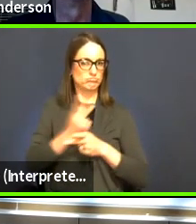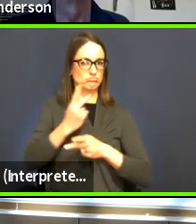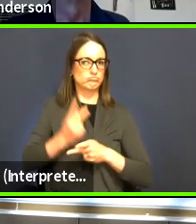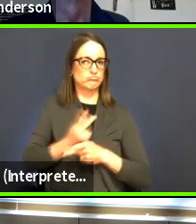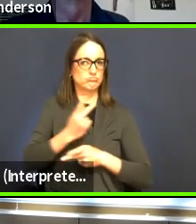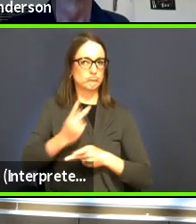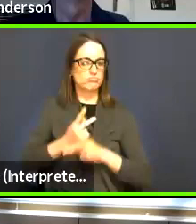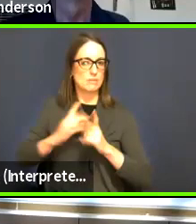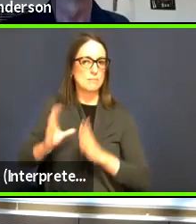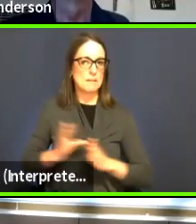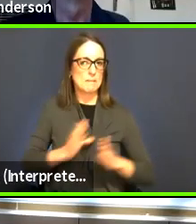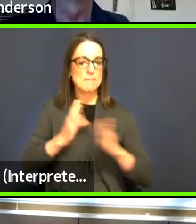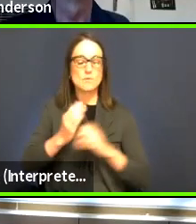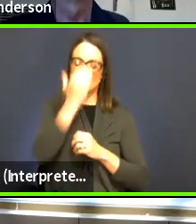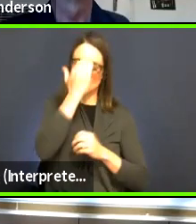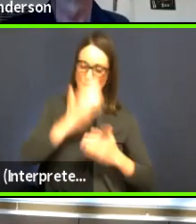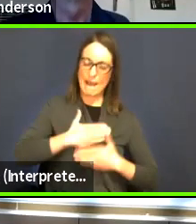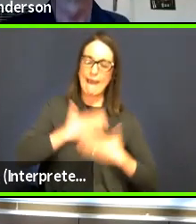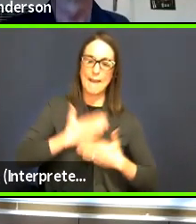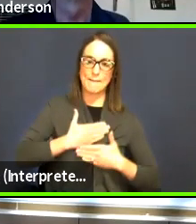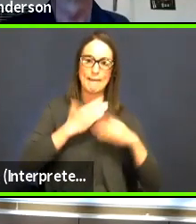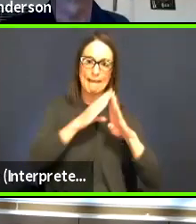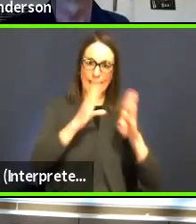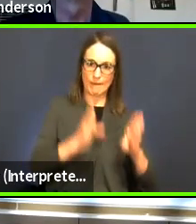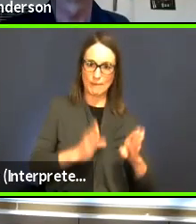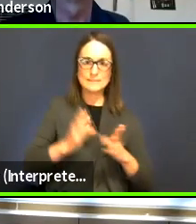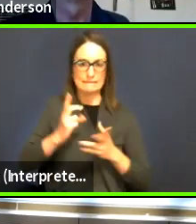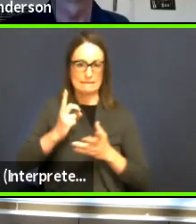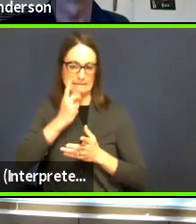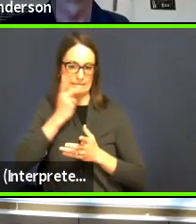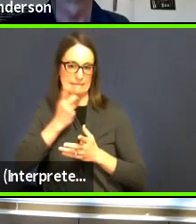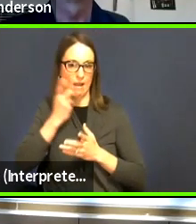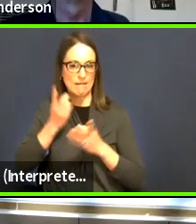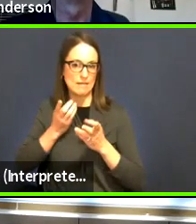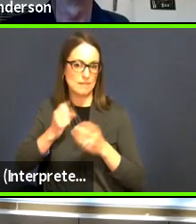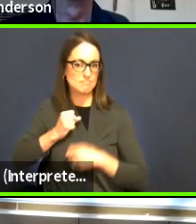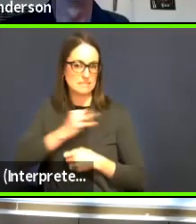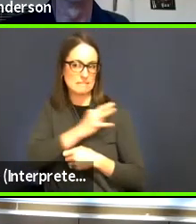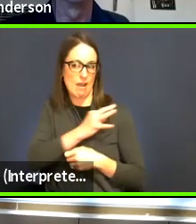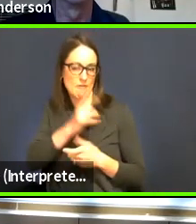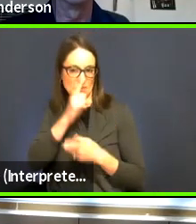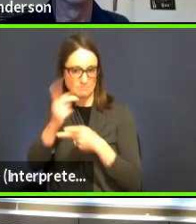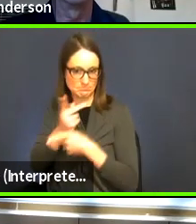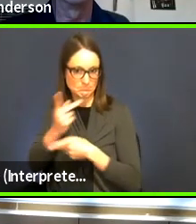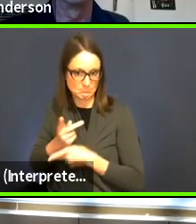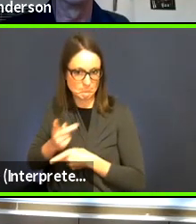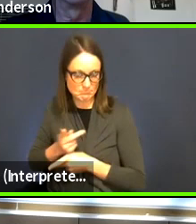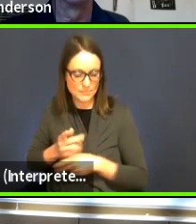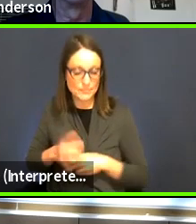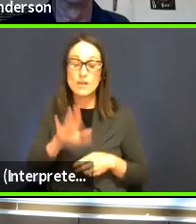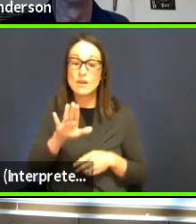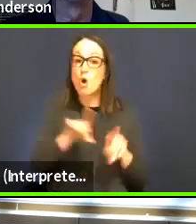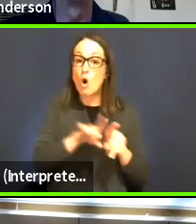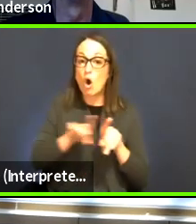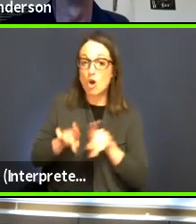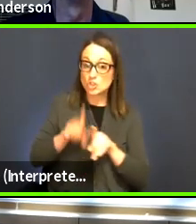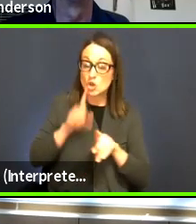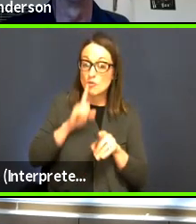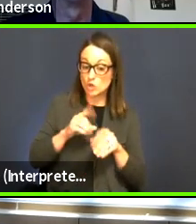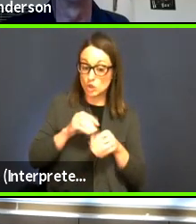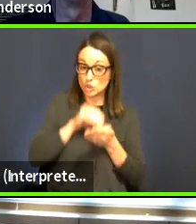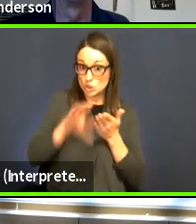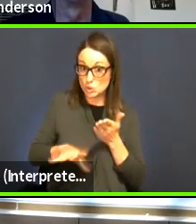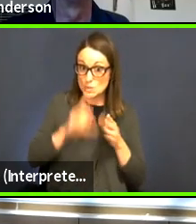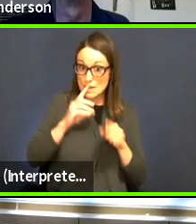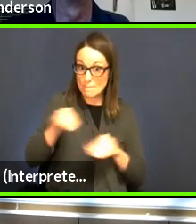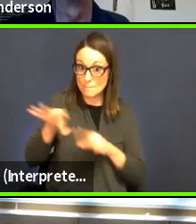the housing and dining staff have kind of figured out how to do that. We're also working on a timeline for student move-in. As you can